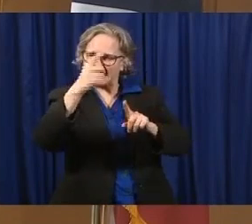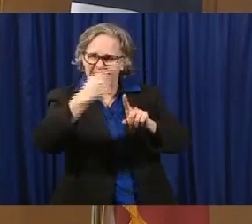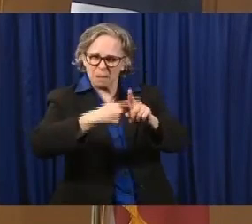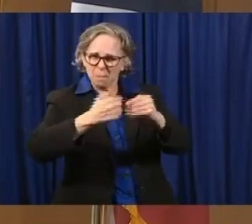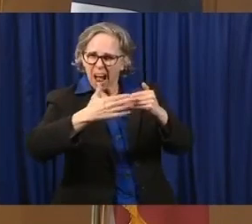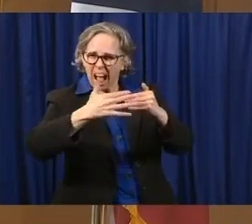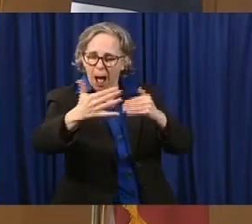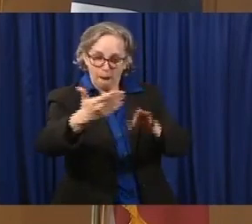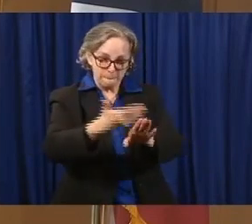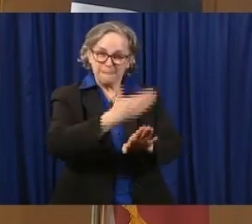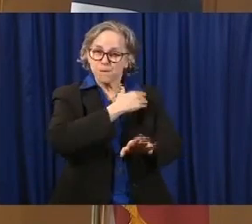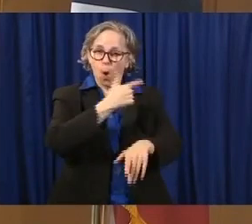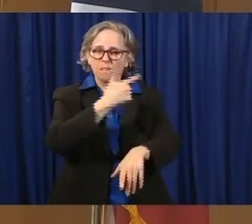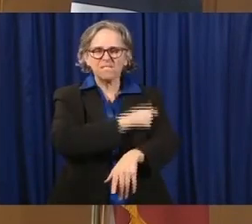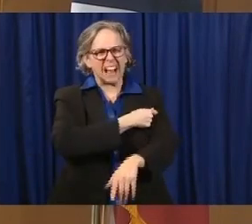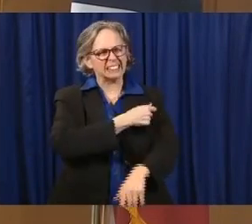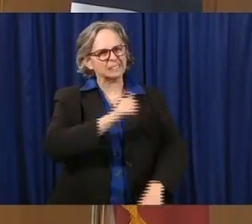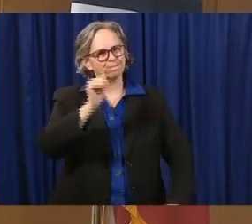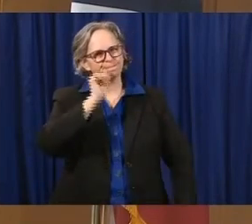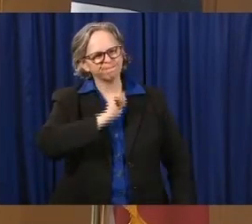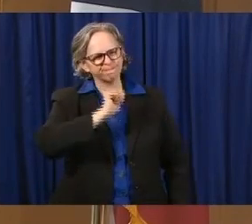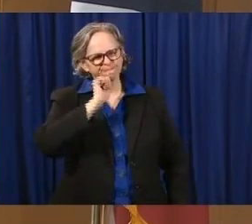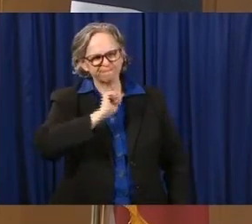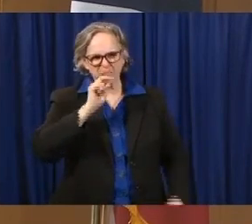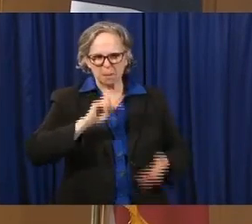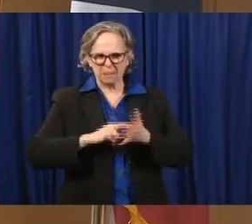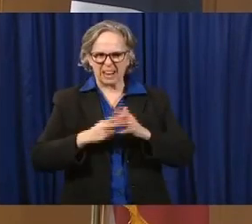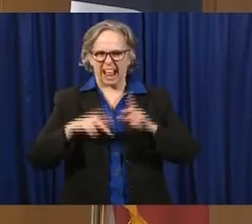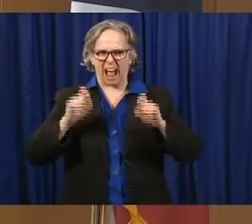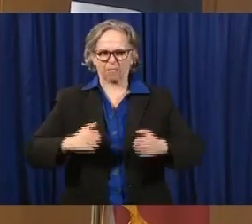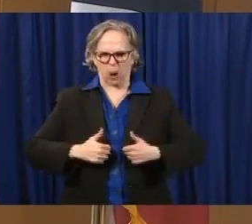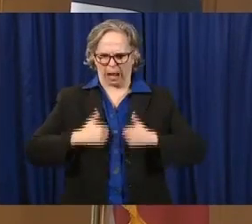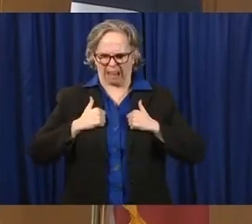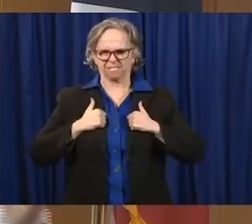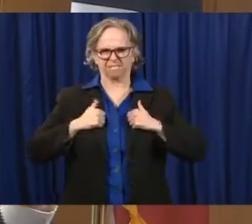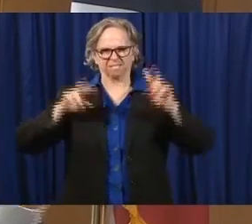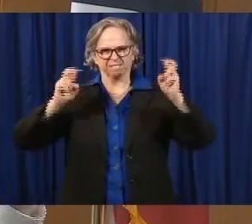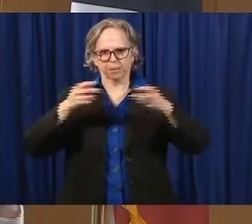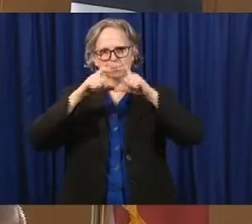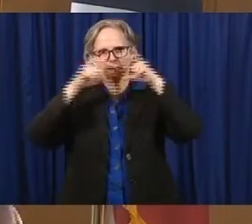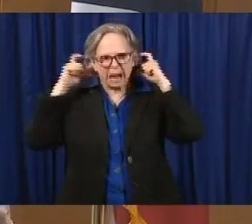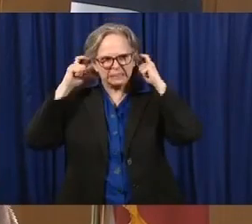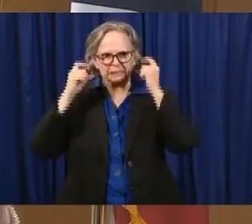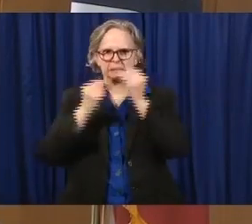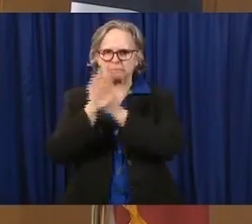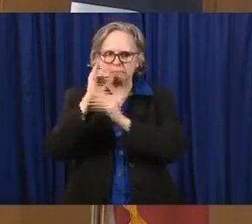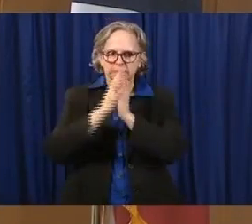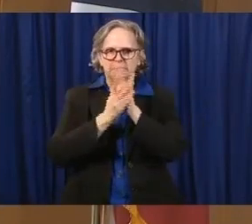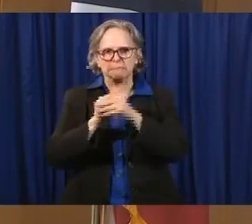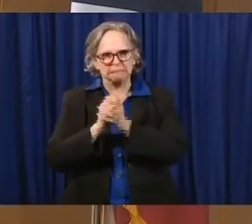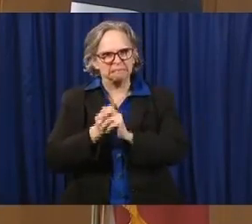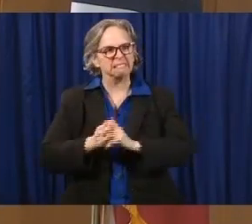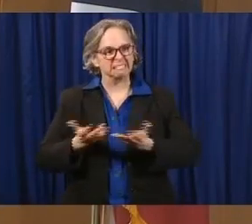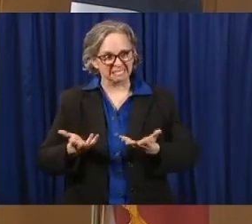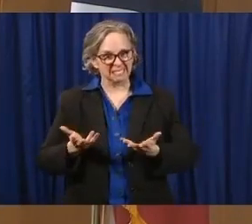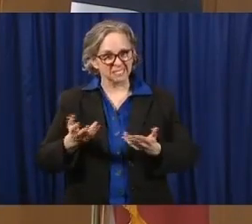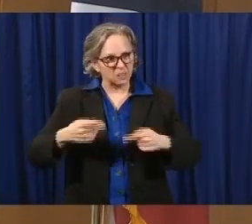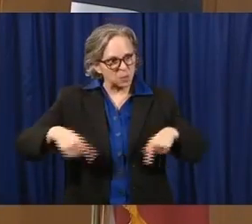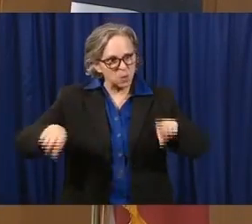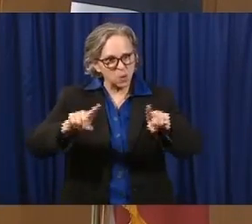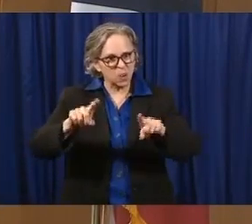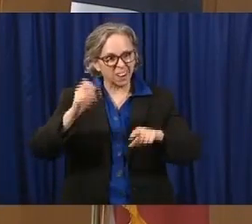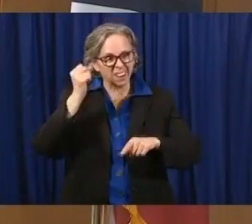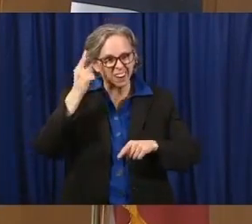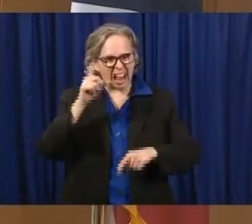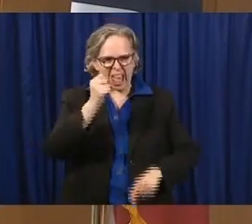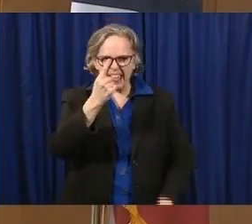it, but we're going to have to, everybody's either, both collectively as a state, 11.7 million people in the state